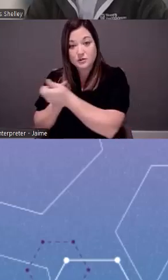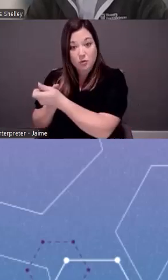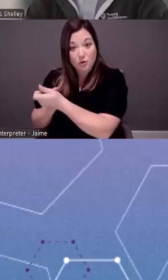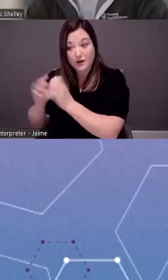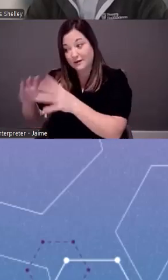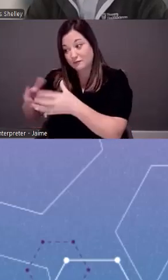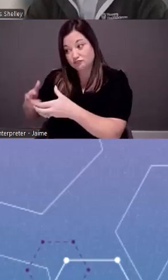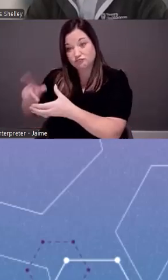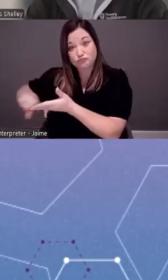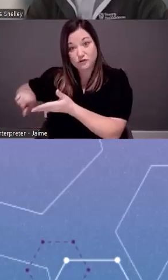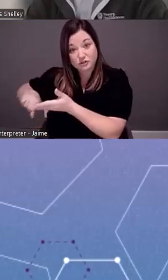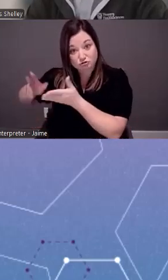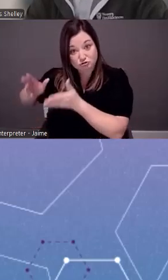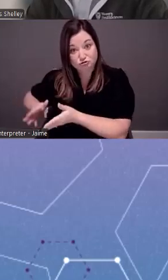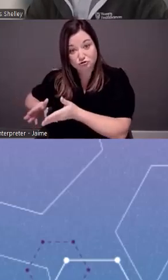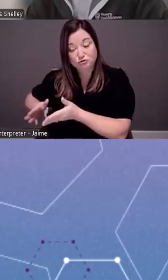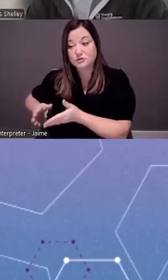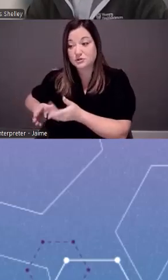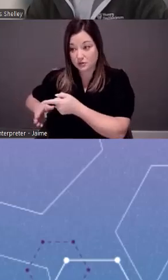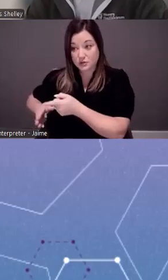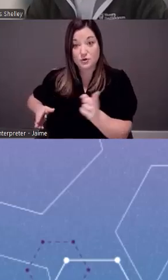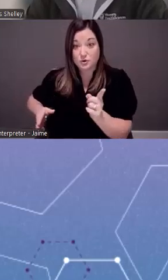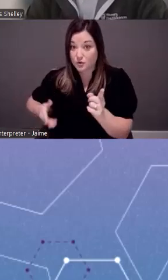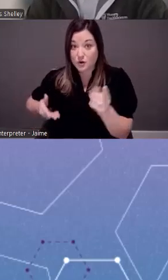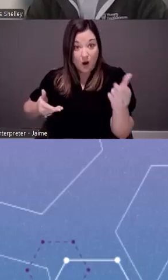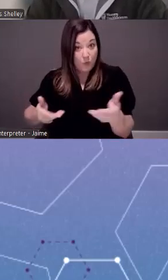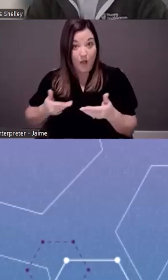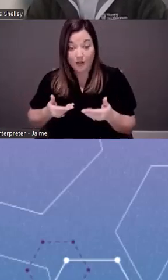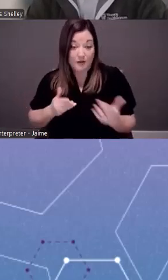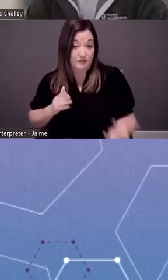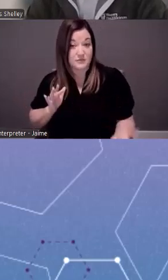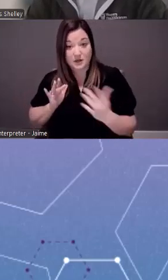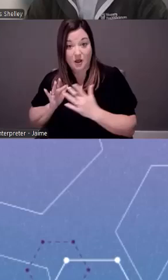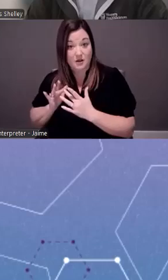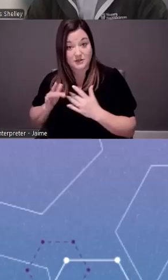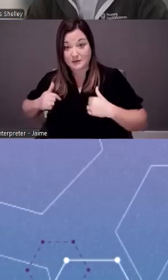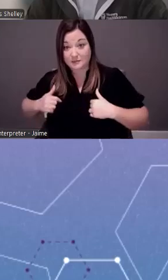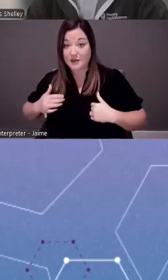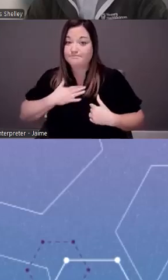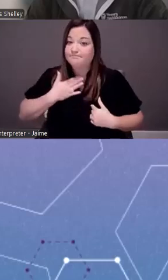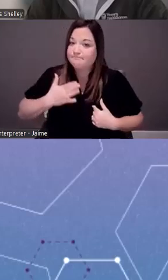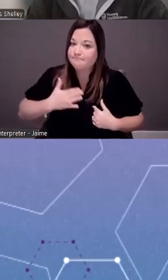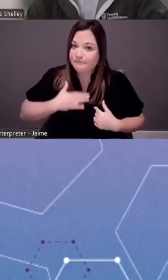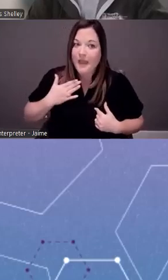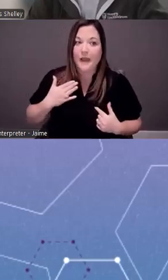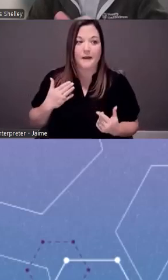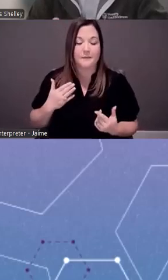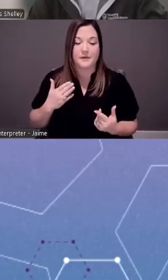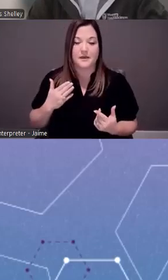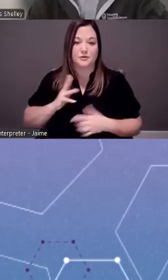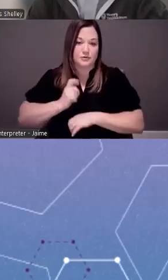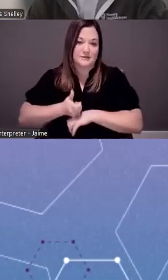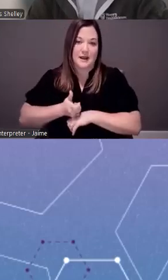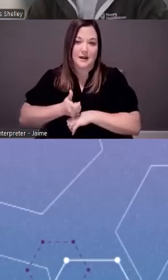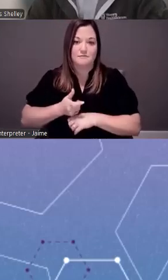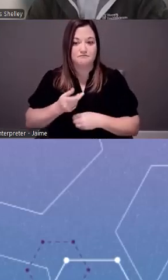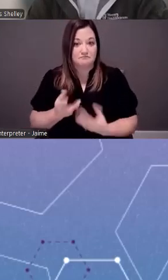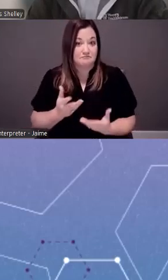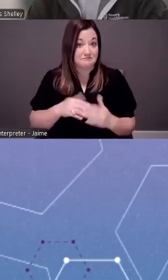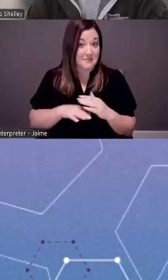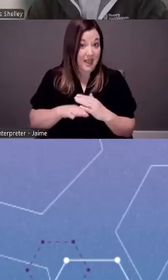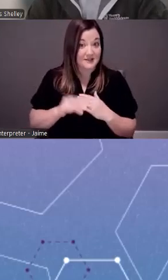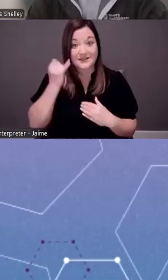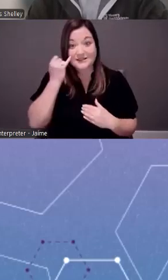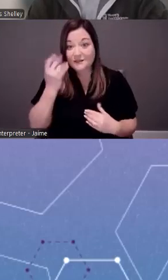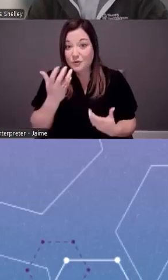researchers, you would be welcome to get in touch, and I'd be happy to um, set you up with access if you'd like to join our